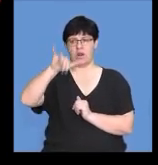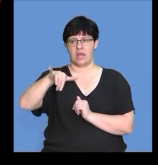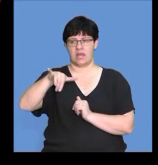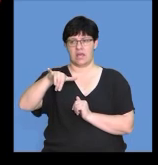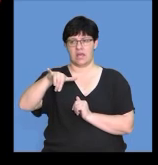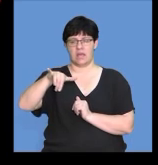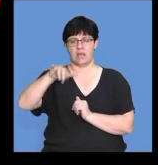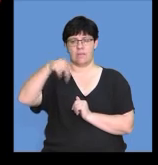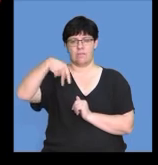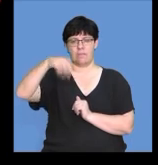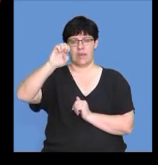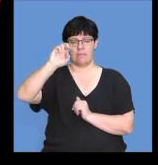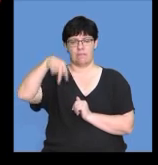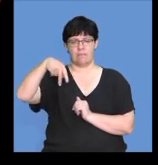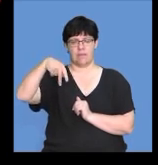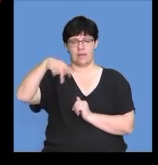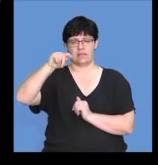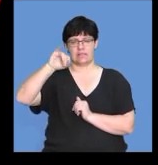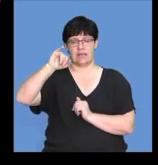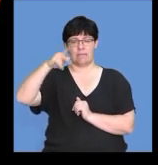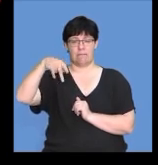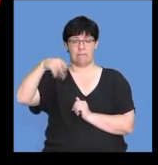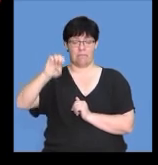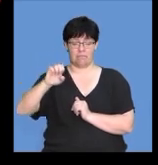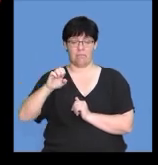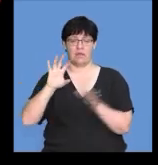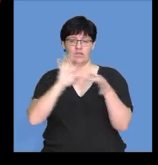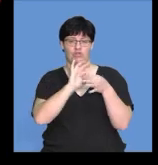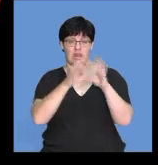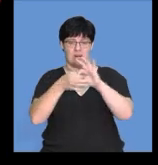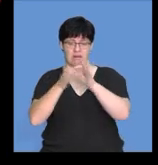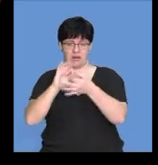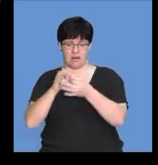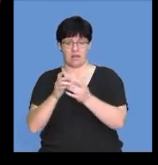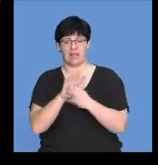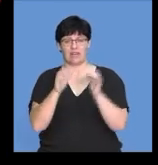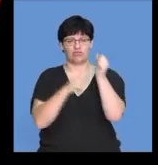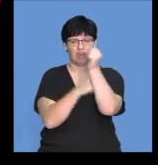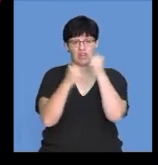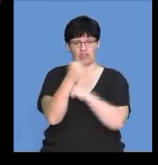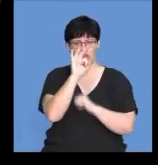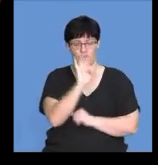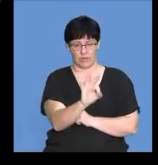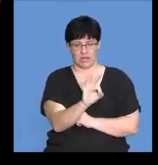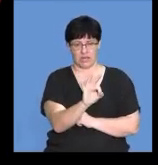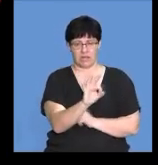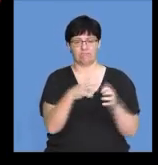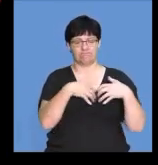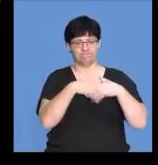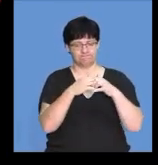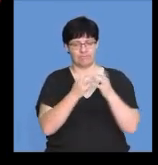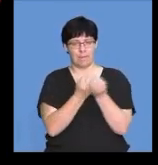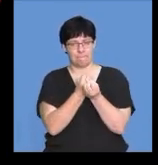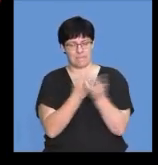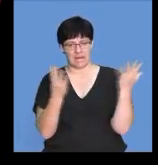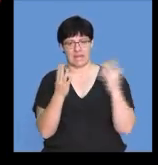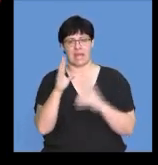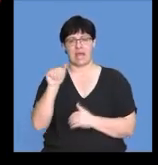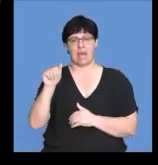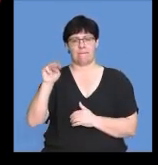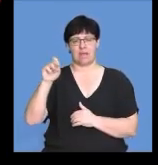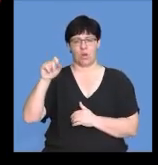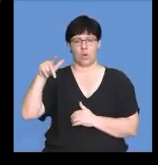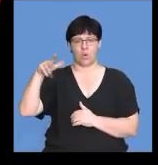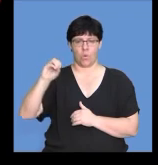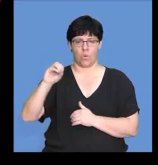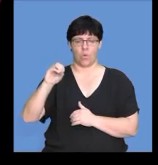polypeptide chain, and that's essentially pointing to this structure number 3, which is made up of many amino acids which are